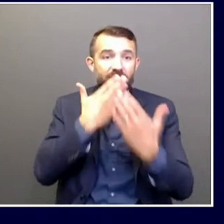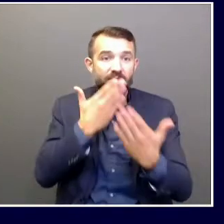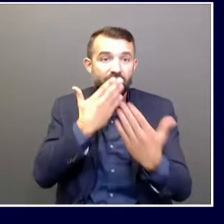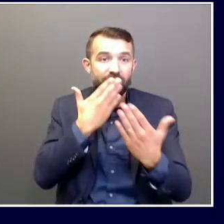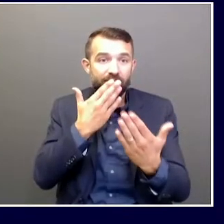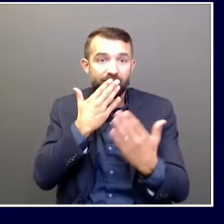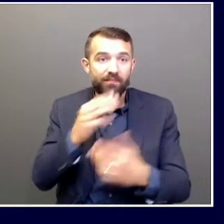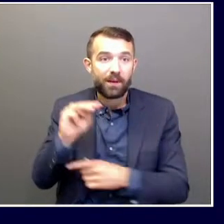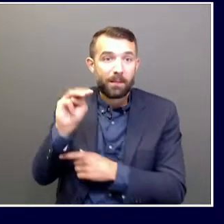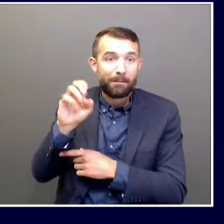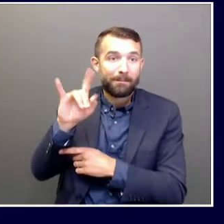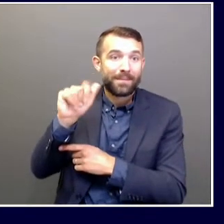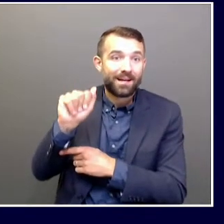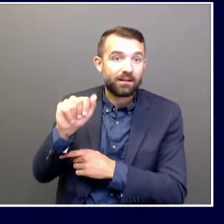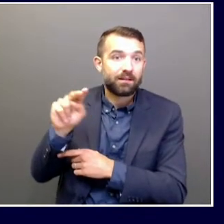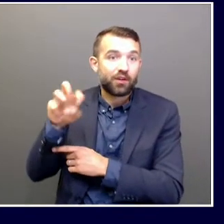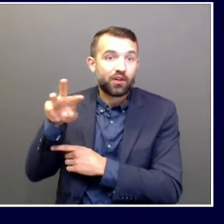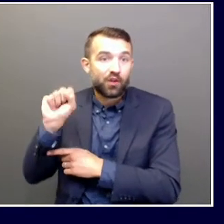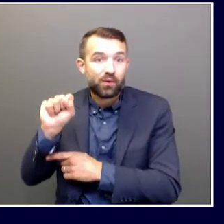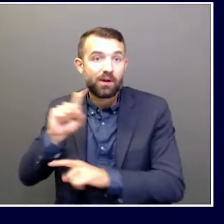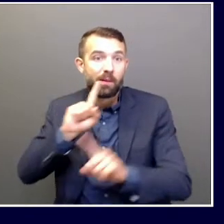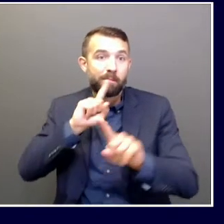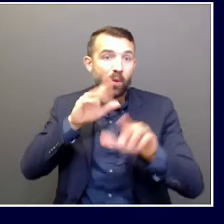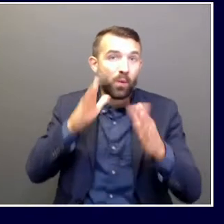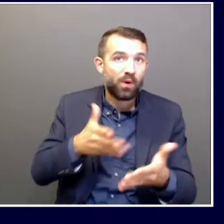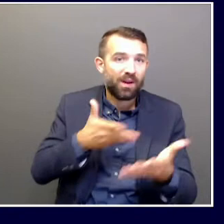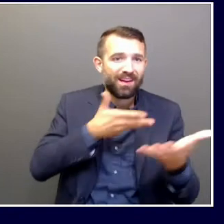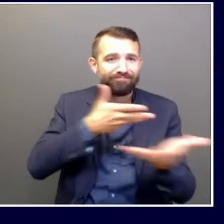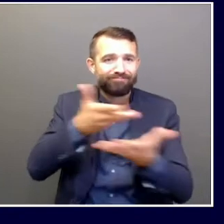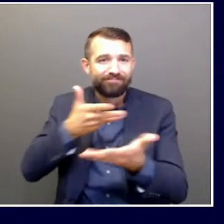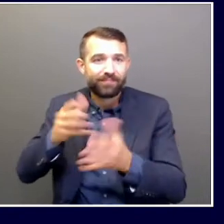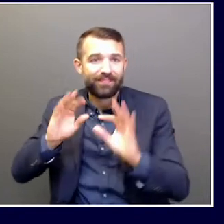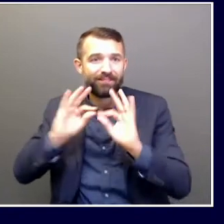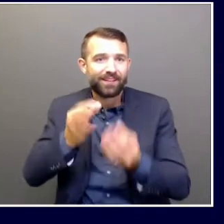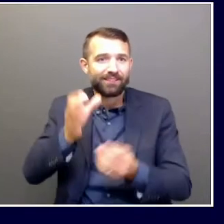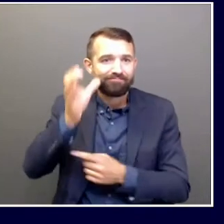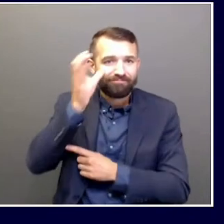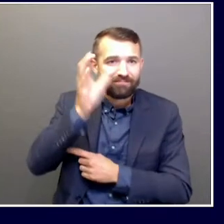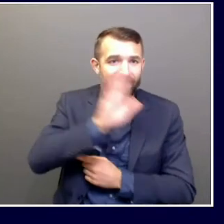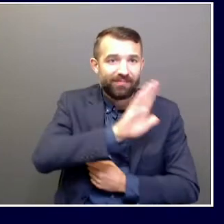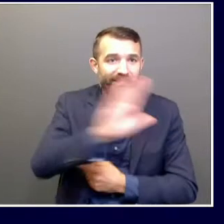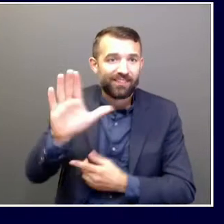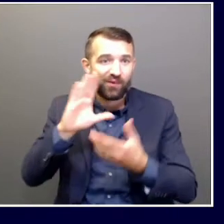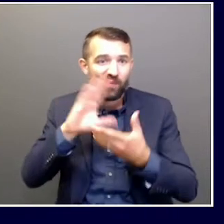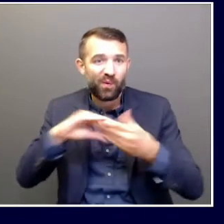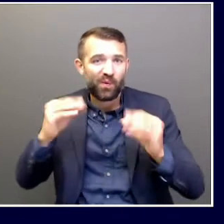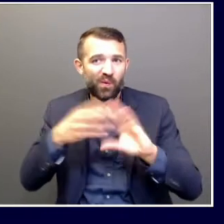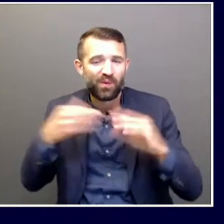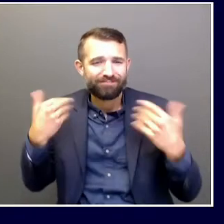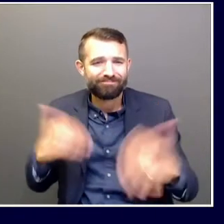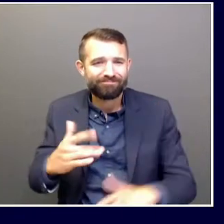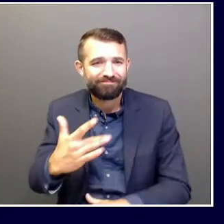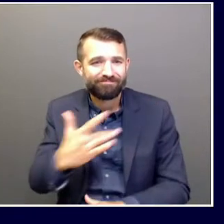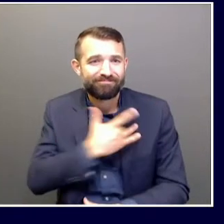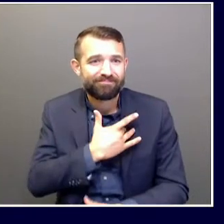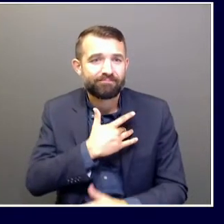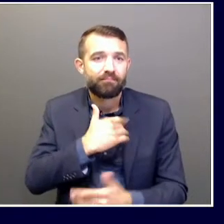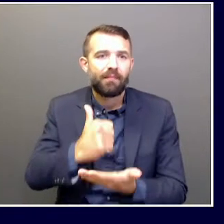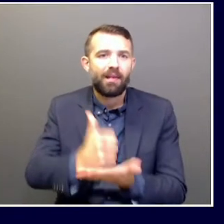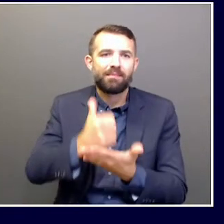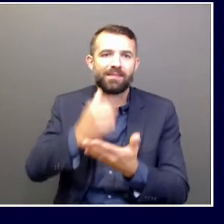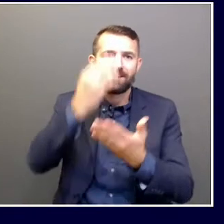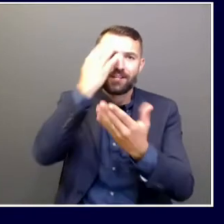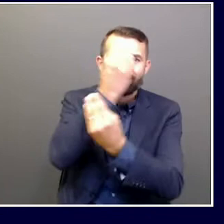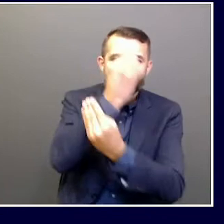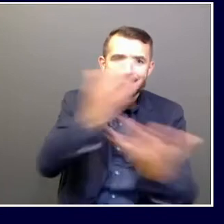to read those stories. In each word, you can hear the heartbreak that comes from needlessly losing someone